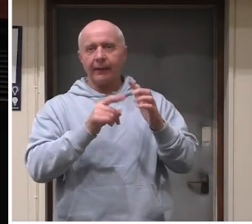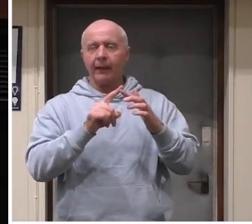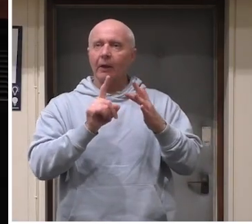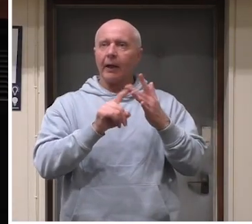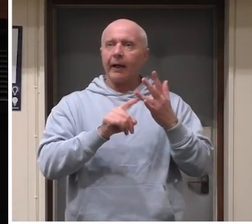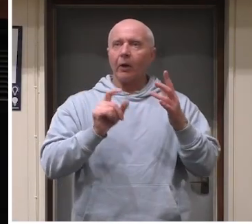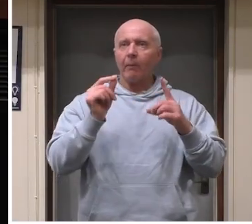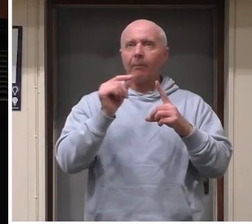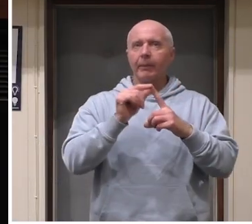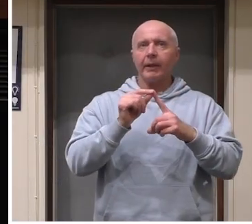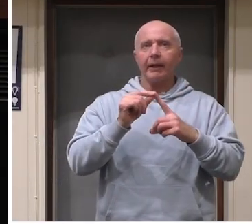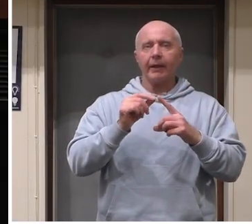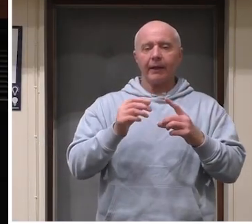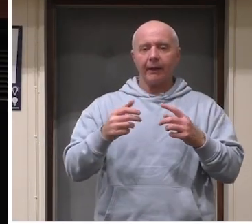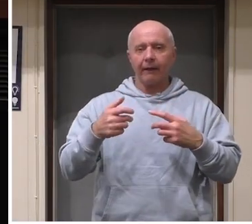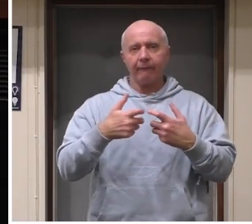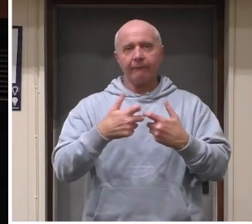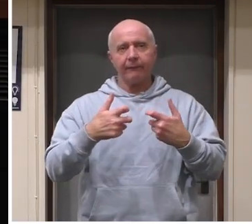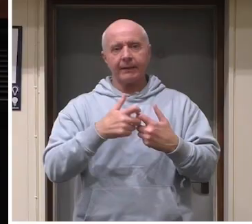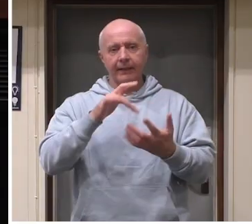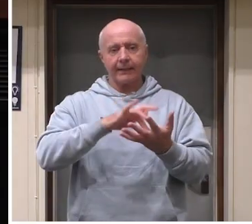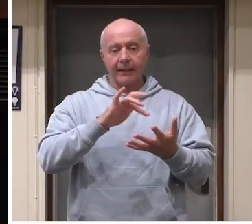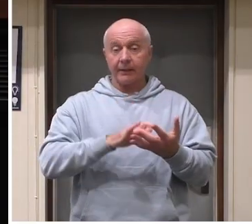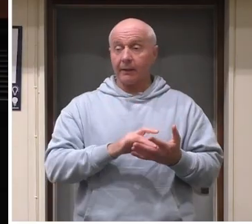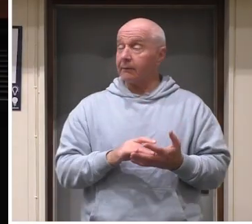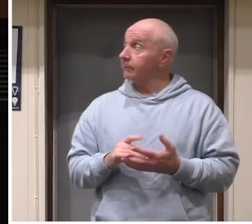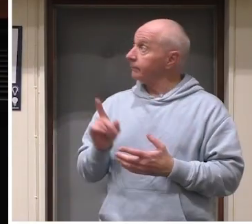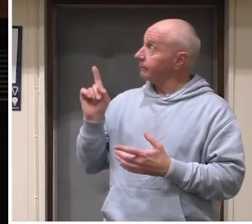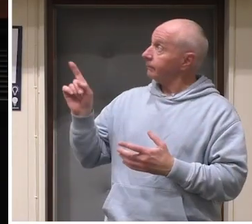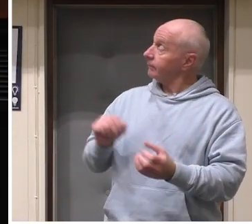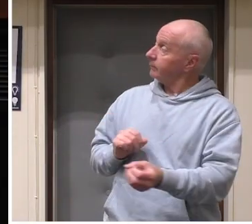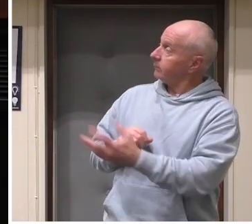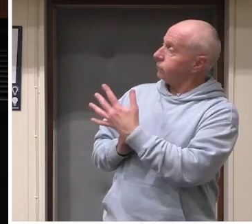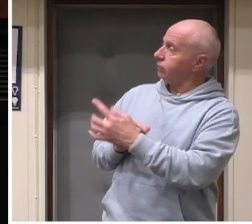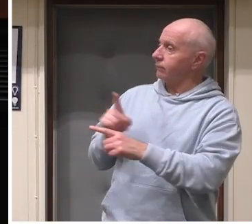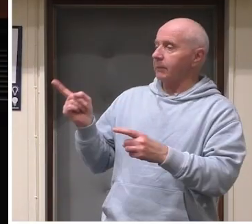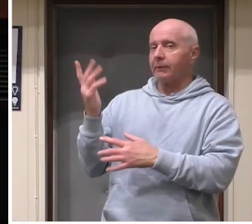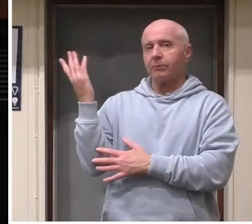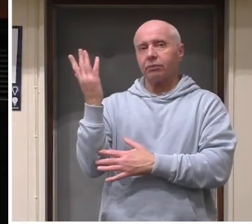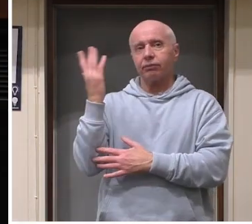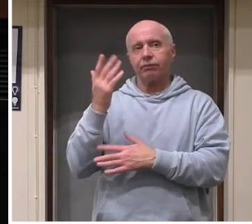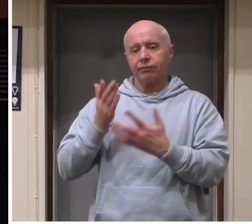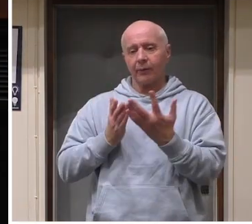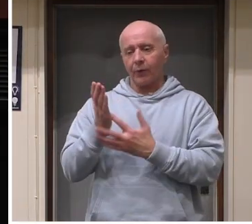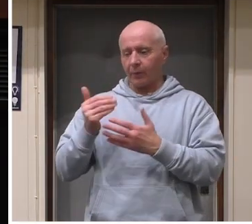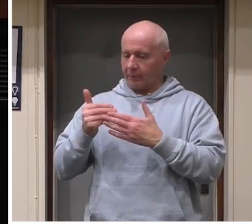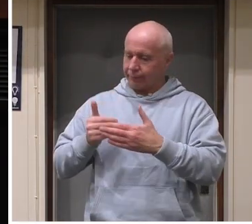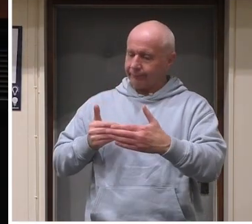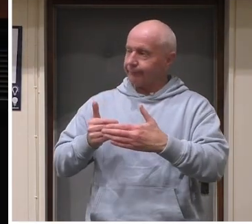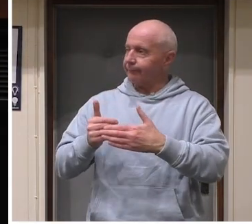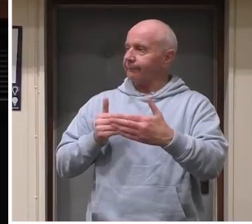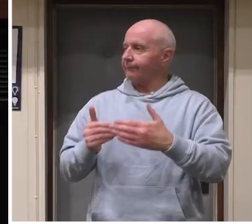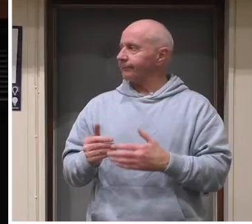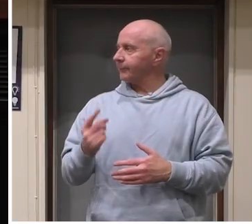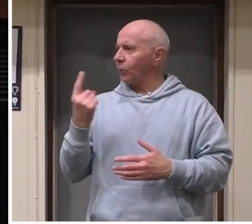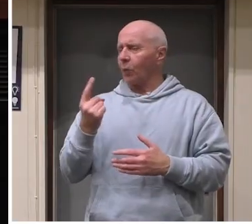which this talk is one in a series of talks that we put on during the course of the academic year. And so I'm going to introduce our speaker for